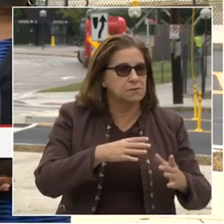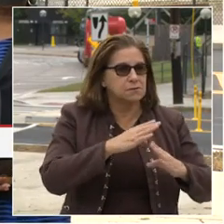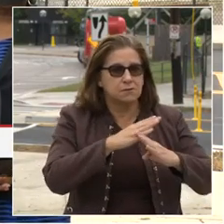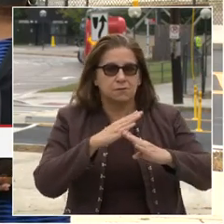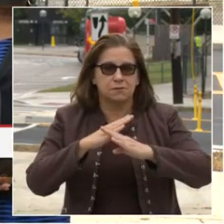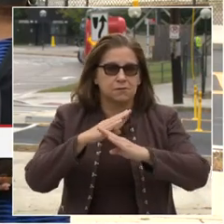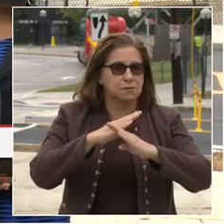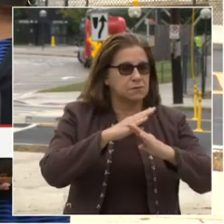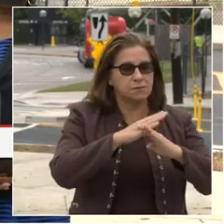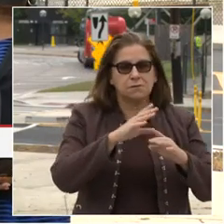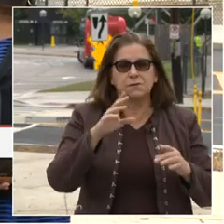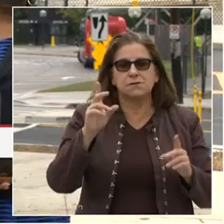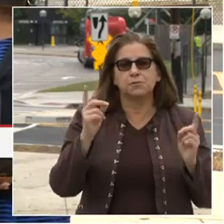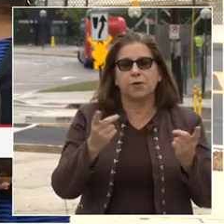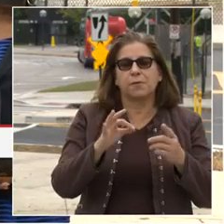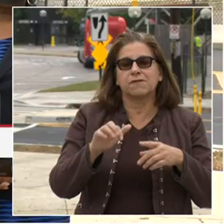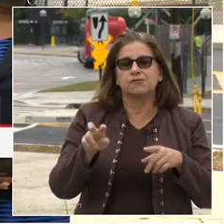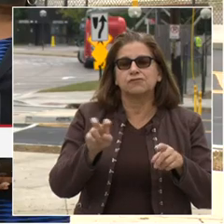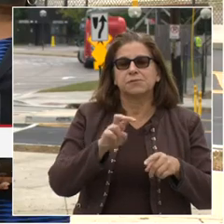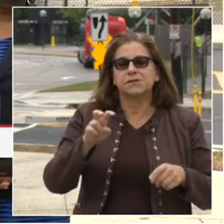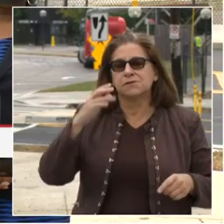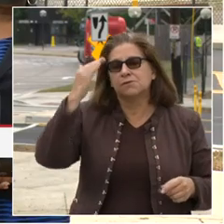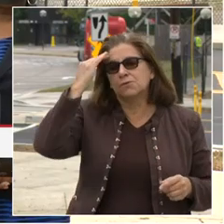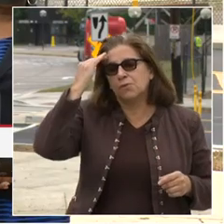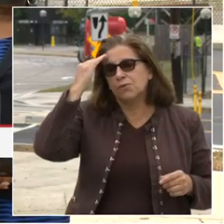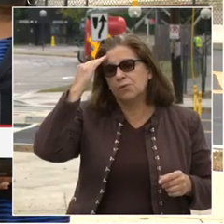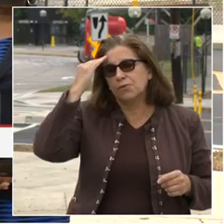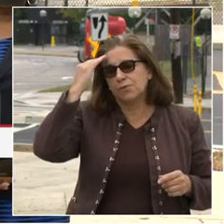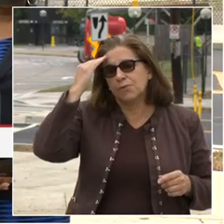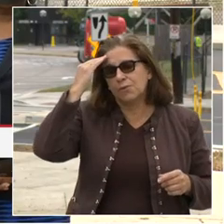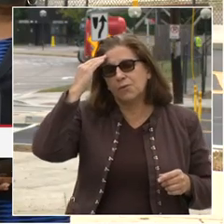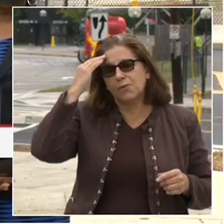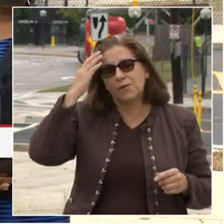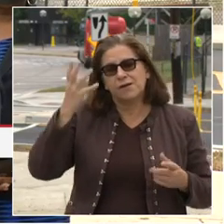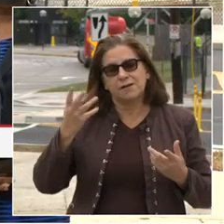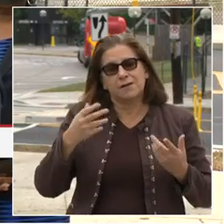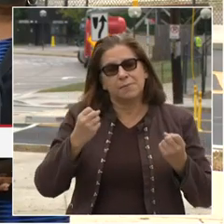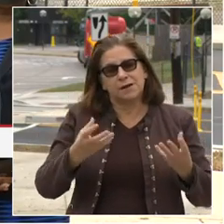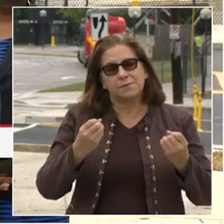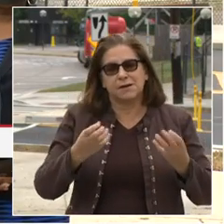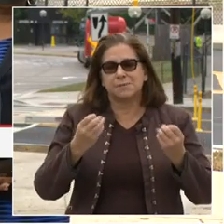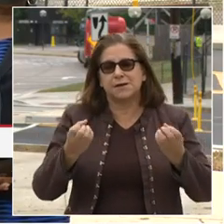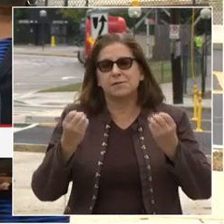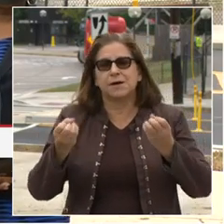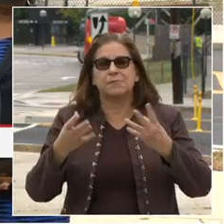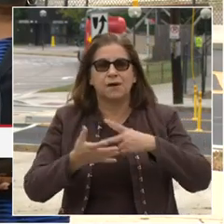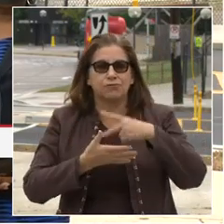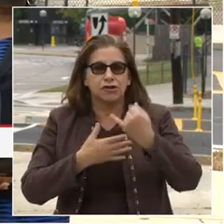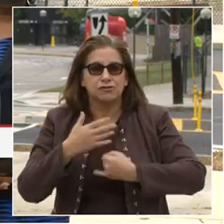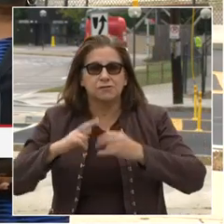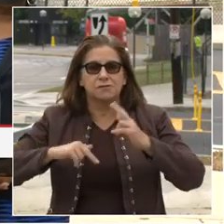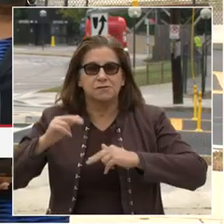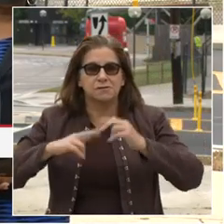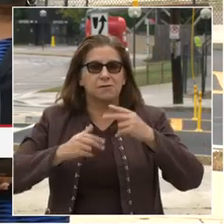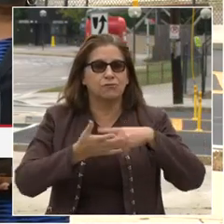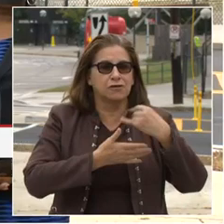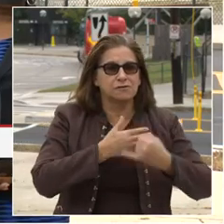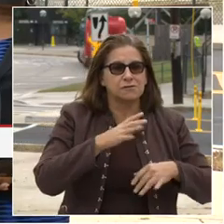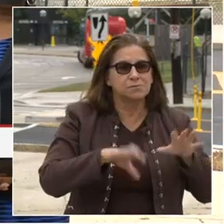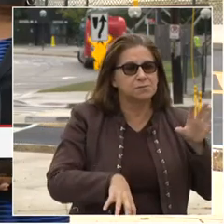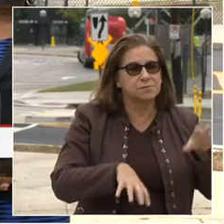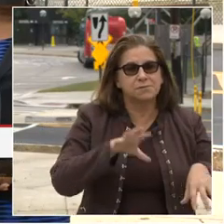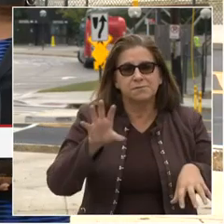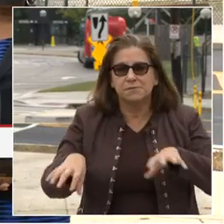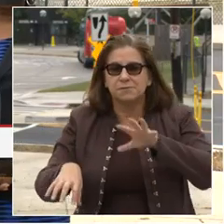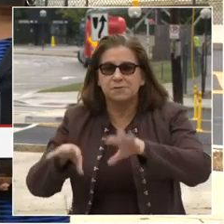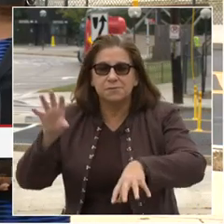like they're taking a long time to complete. So when you experience dangerous conditions and your neighbors